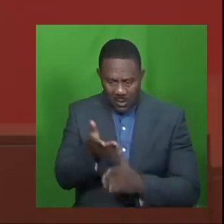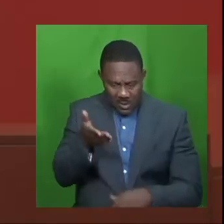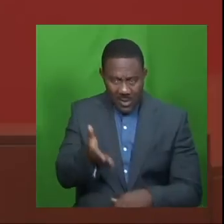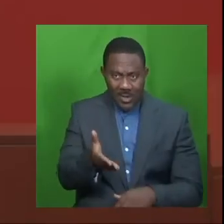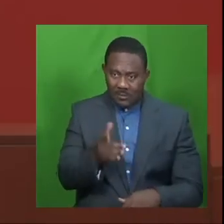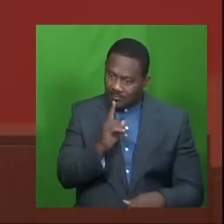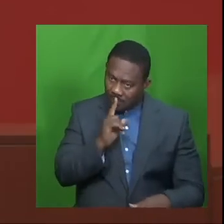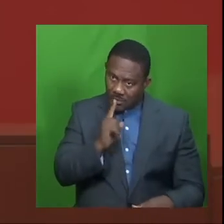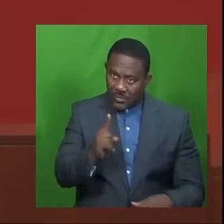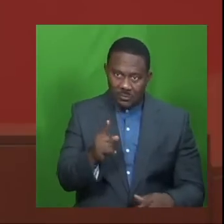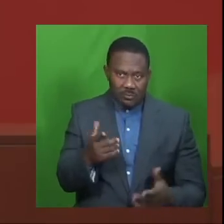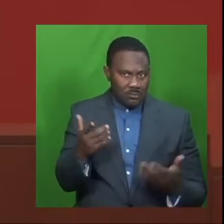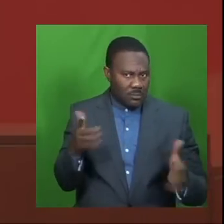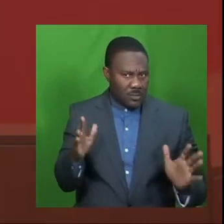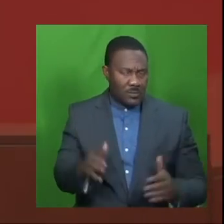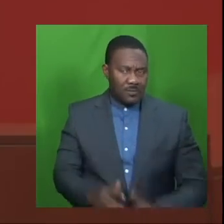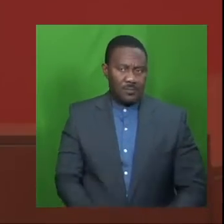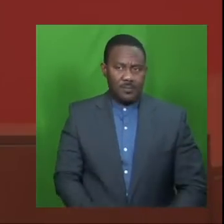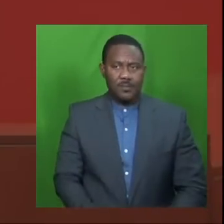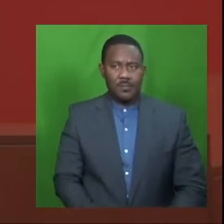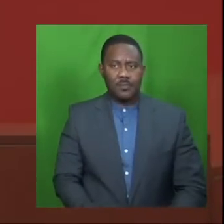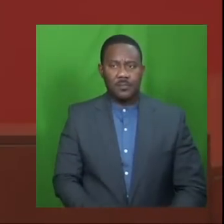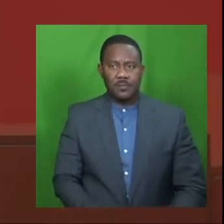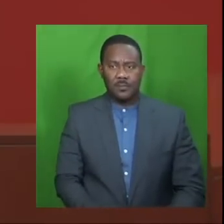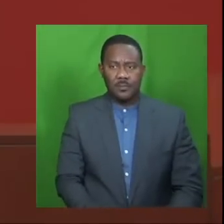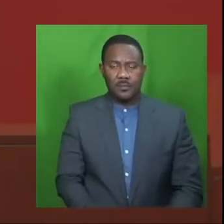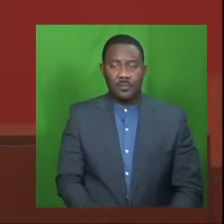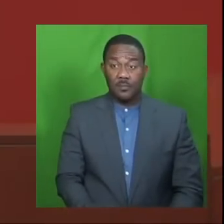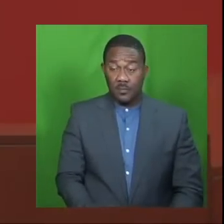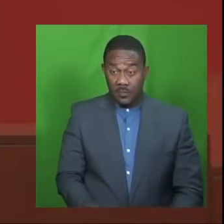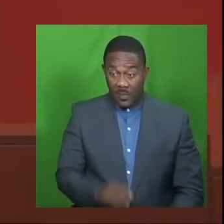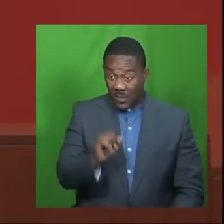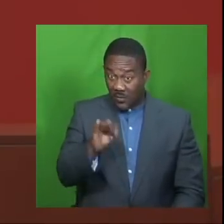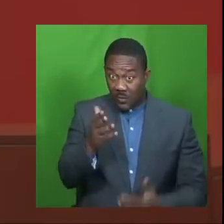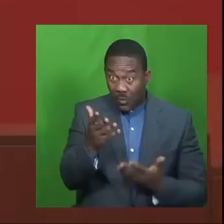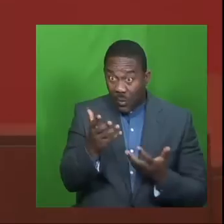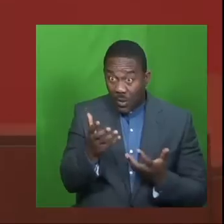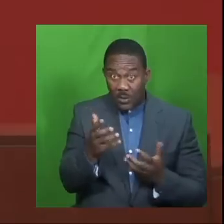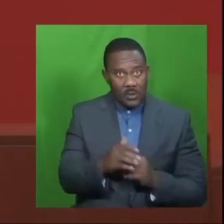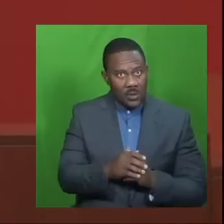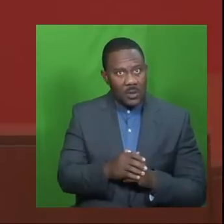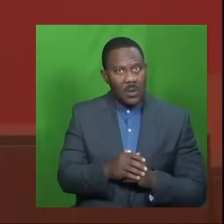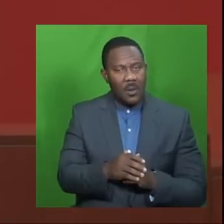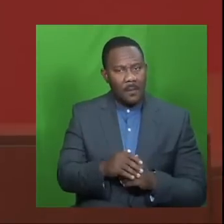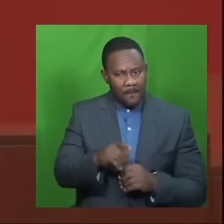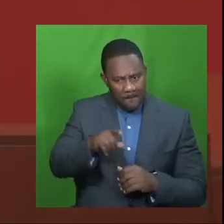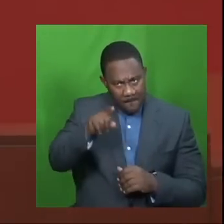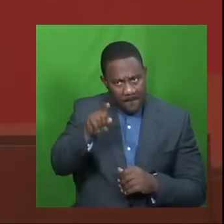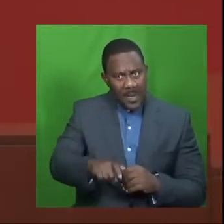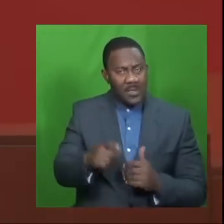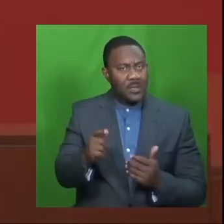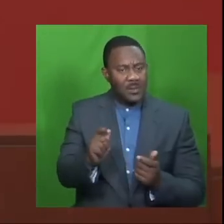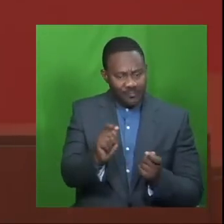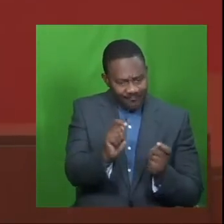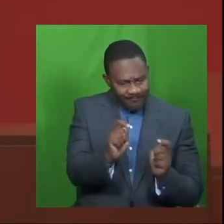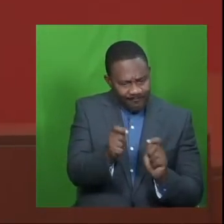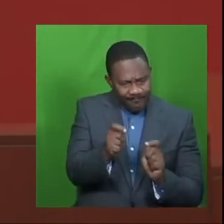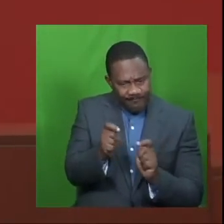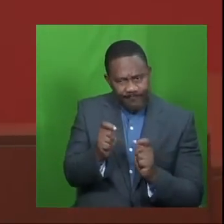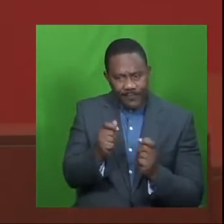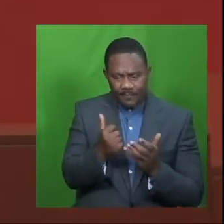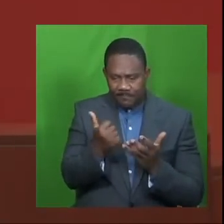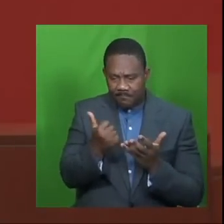That is what we pass in the Constitution. If we want to change it, we have to amend the provisions of the Constitution.